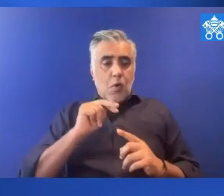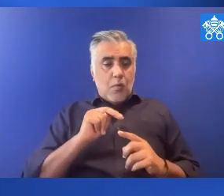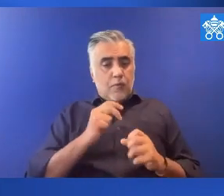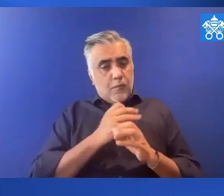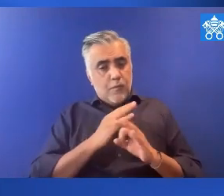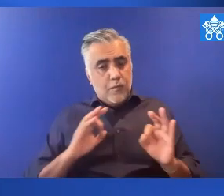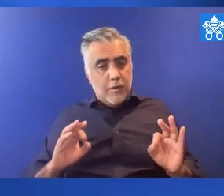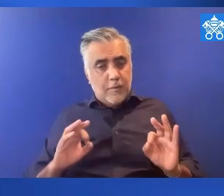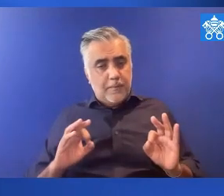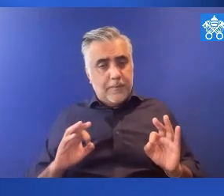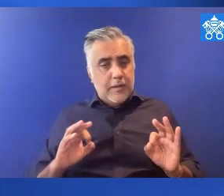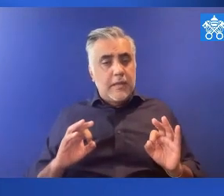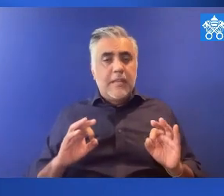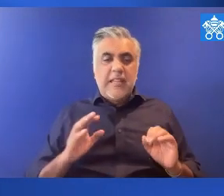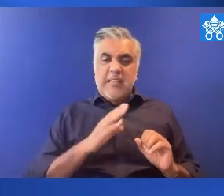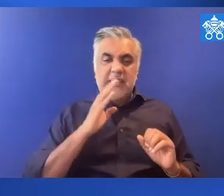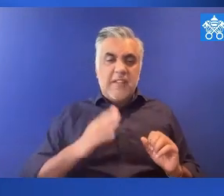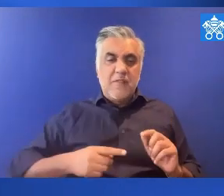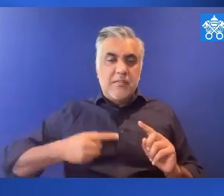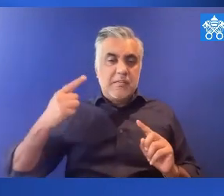always respects his or her own freedom.